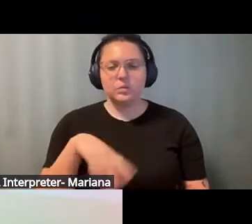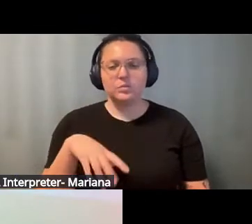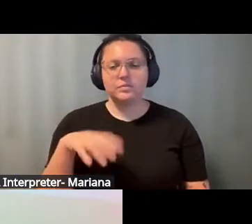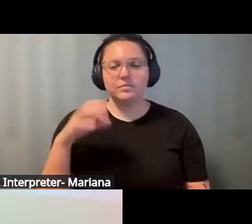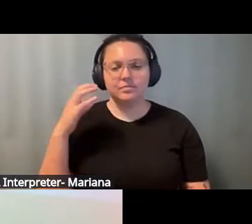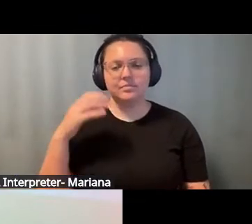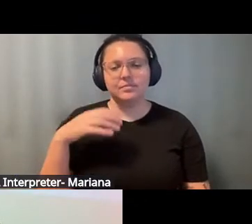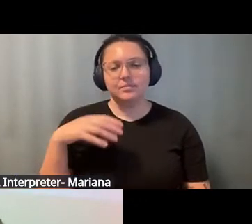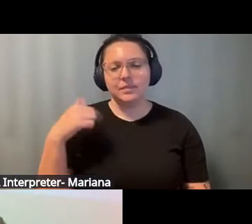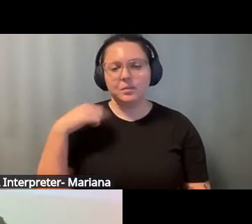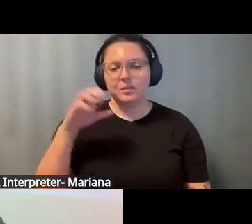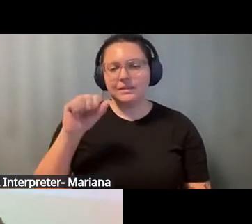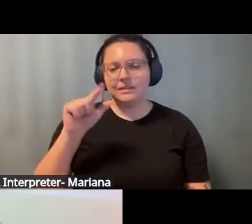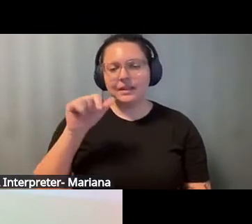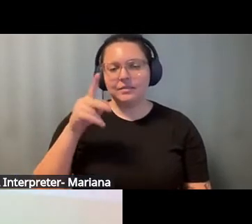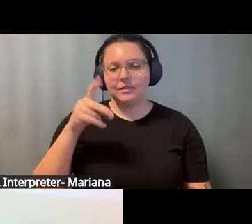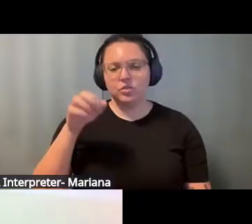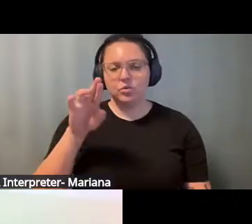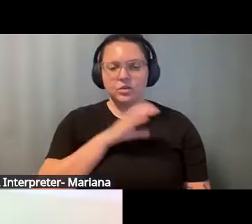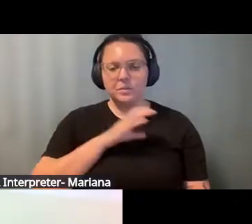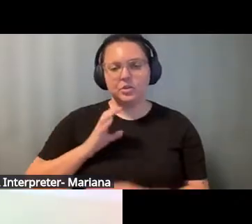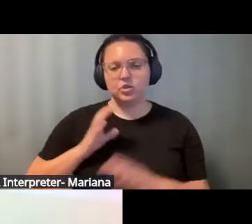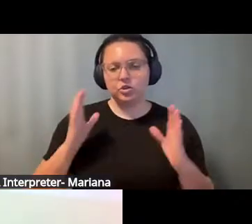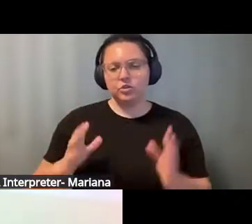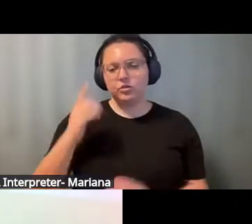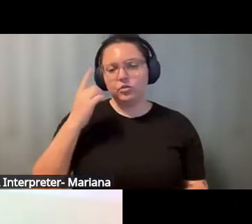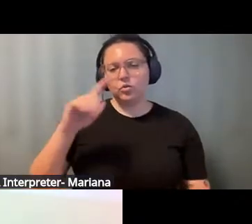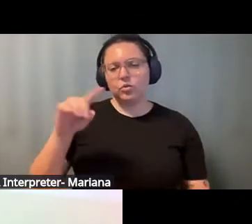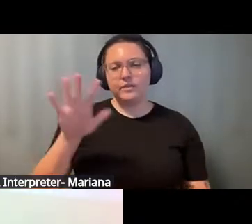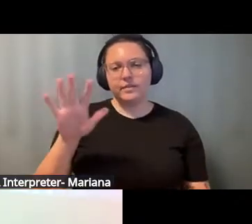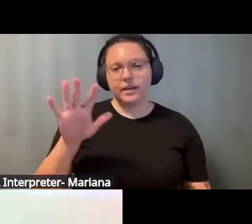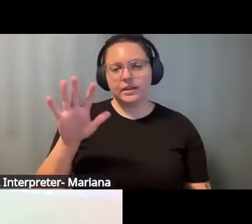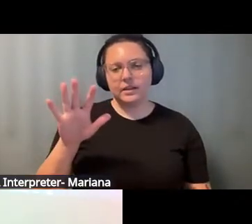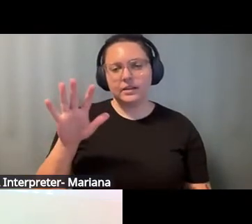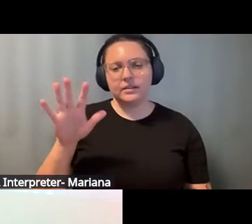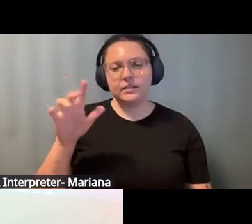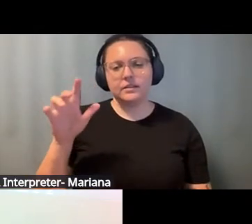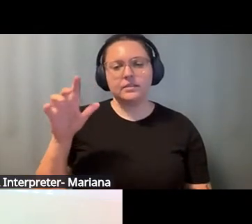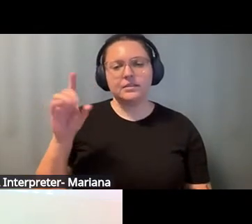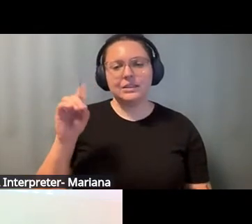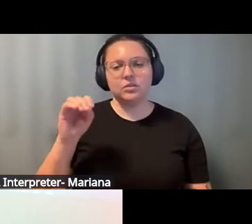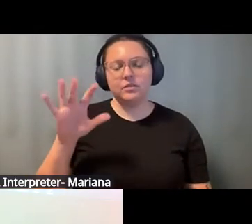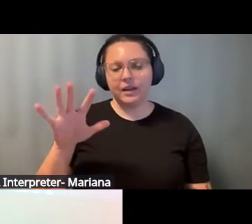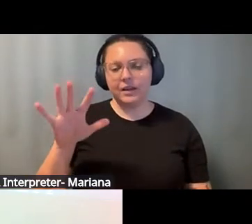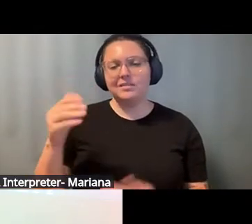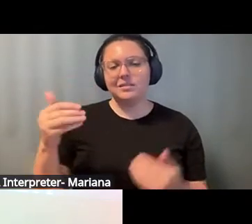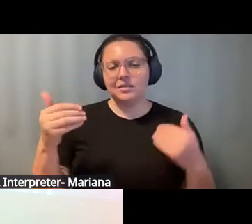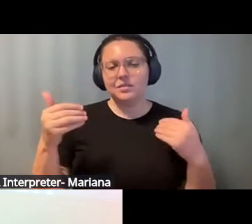Trinidad. We've had a series of shots fired throughout different parts of the neighborhood, especially in the north